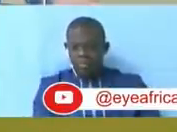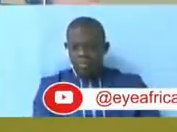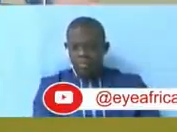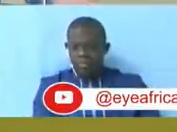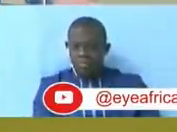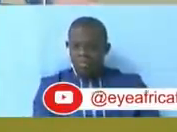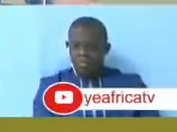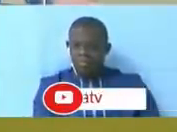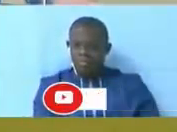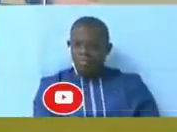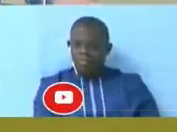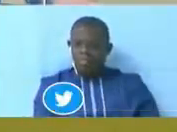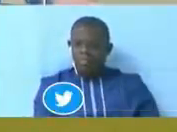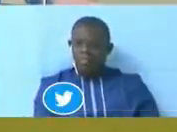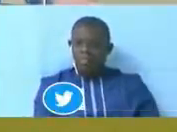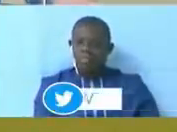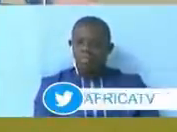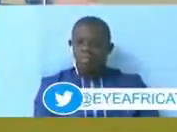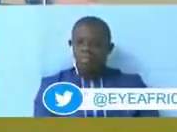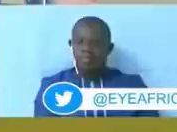courthouses into military zones.